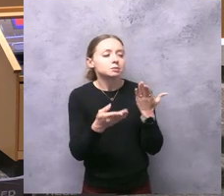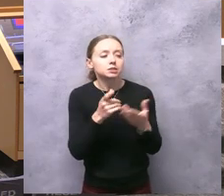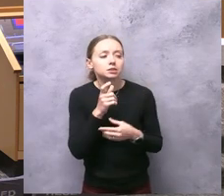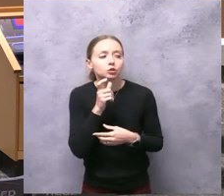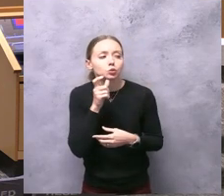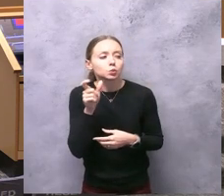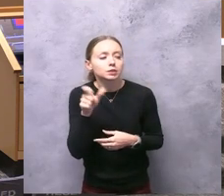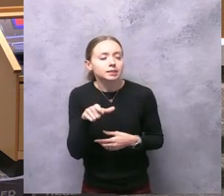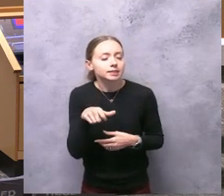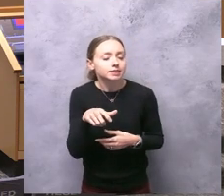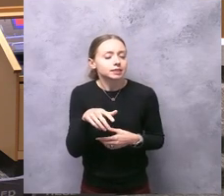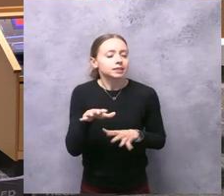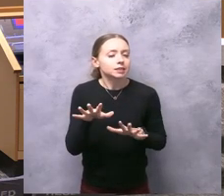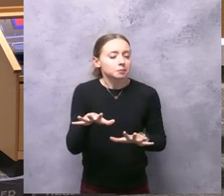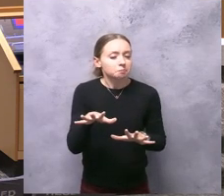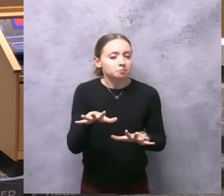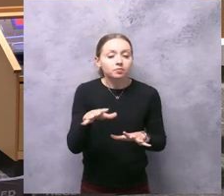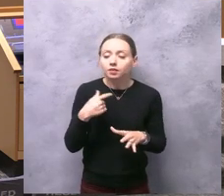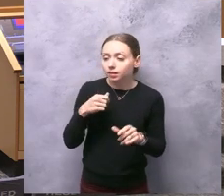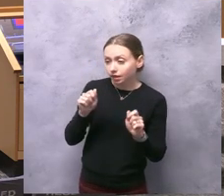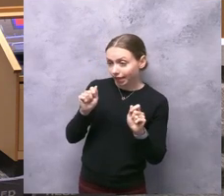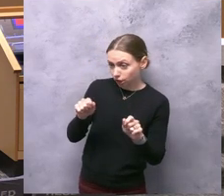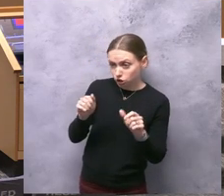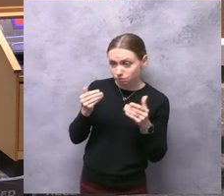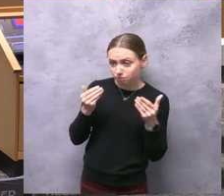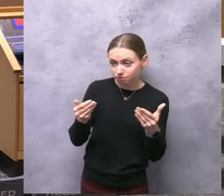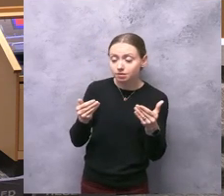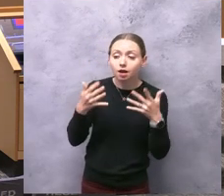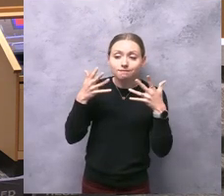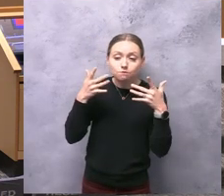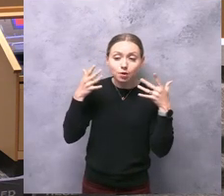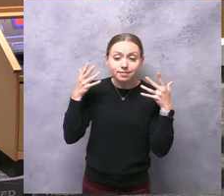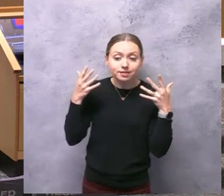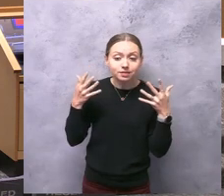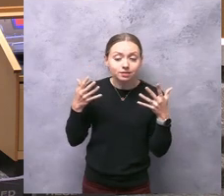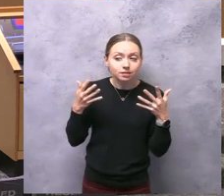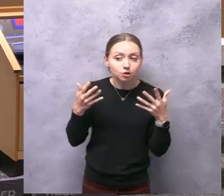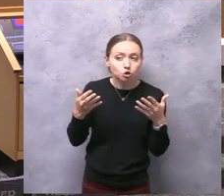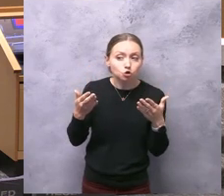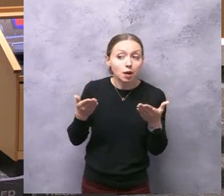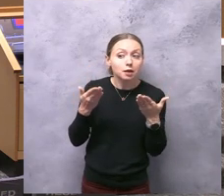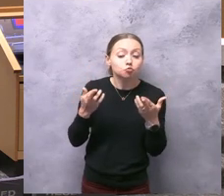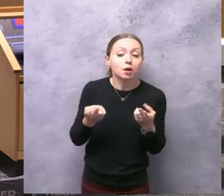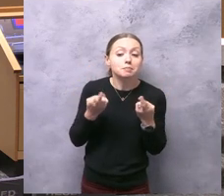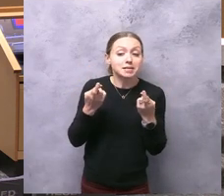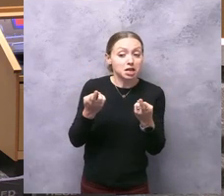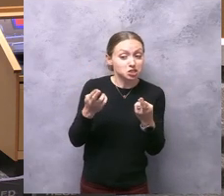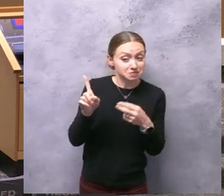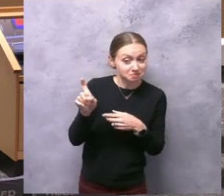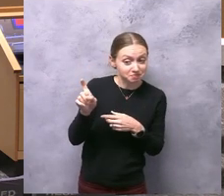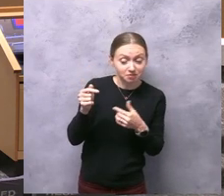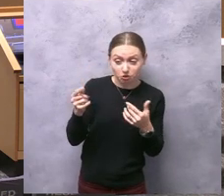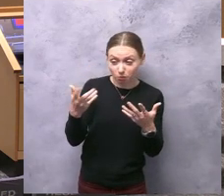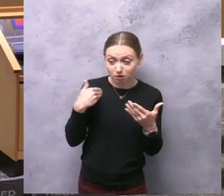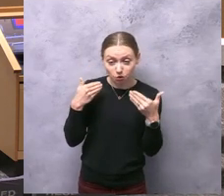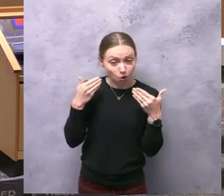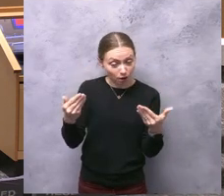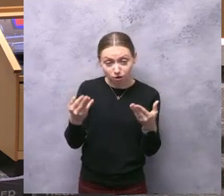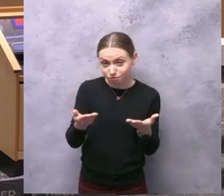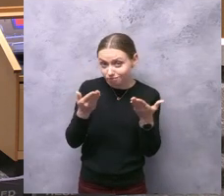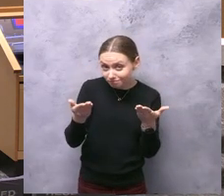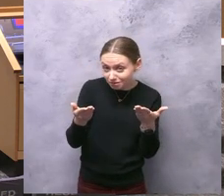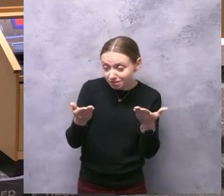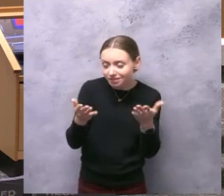Just I can just make a friendly recommendation. Mm-hmm. Yeah. So would you like me to make a motion on the then we make,